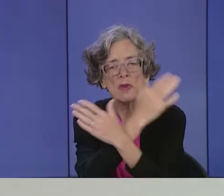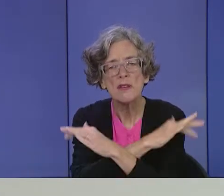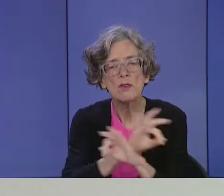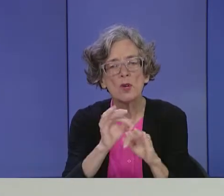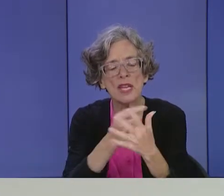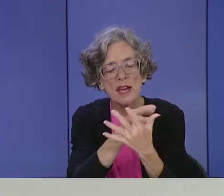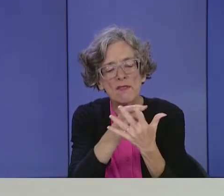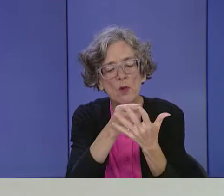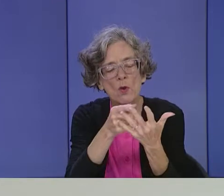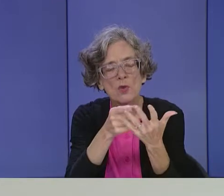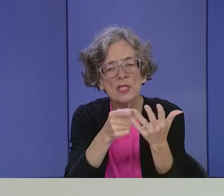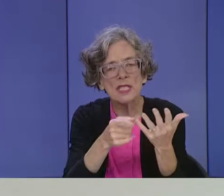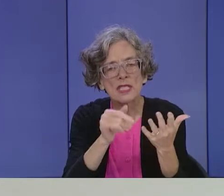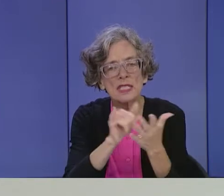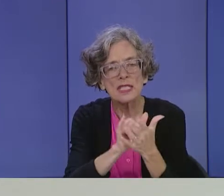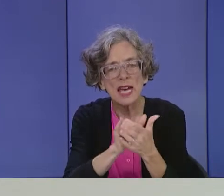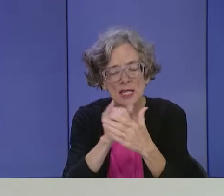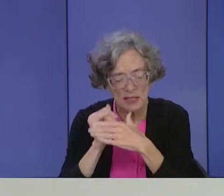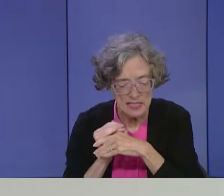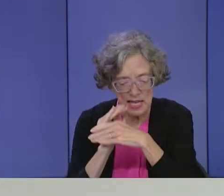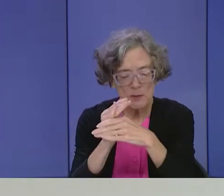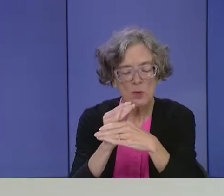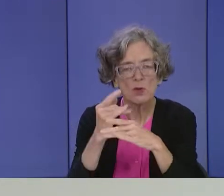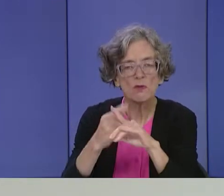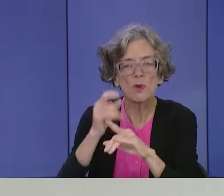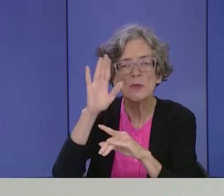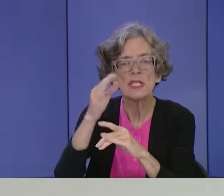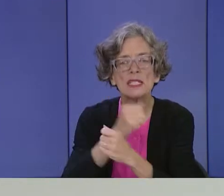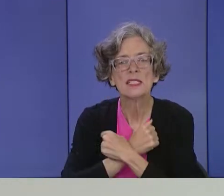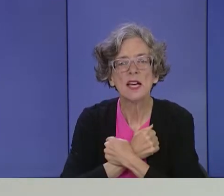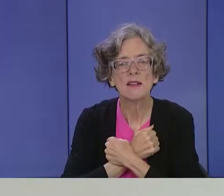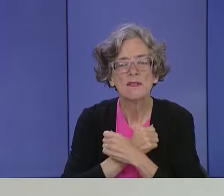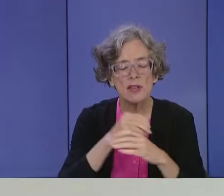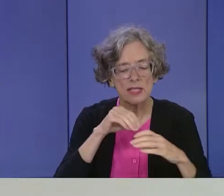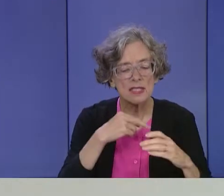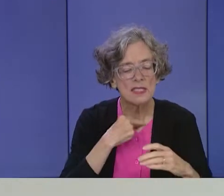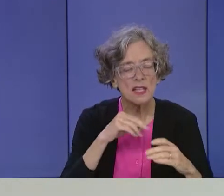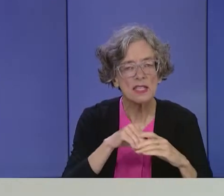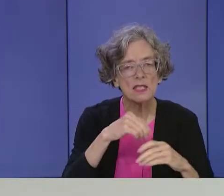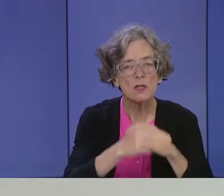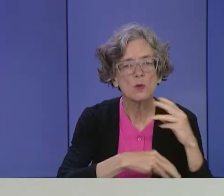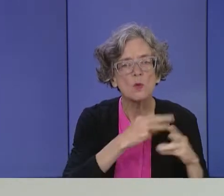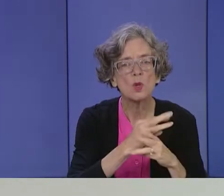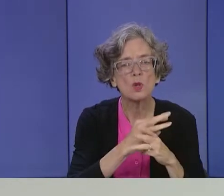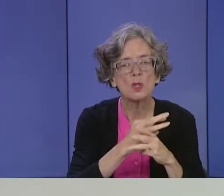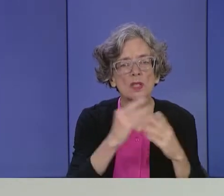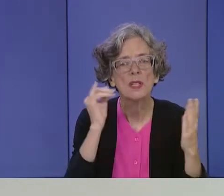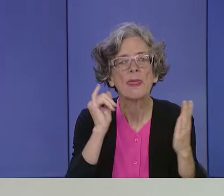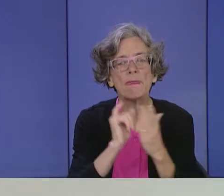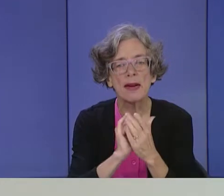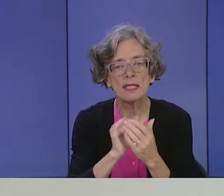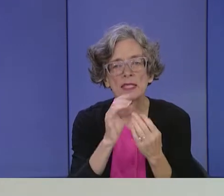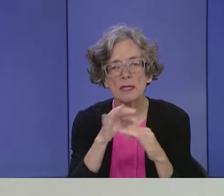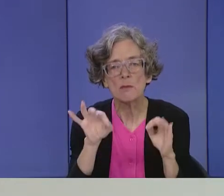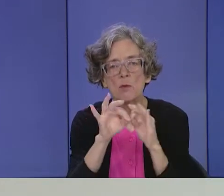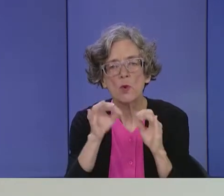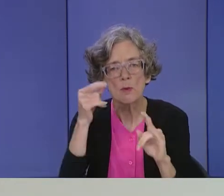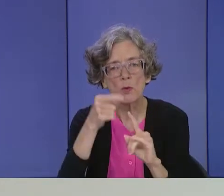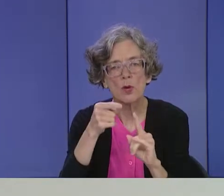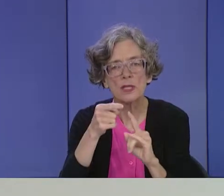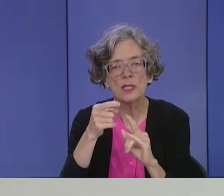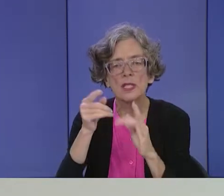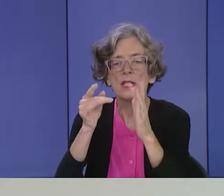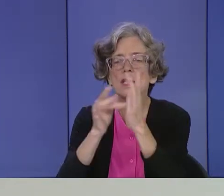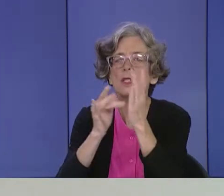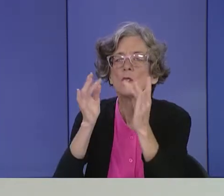things that kept you from his love in this world? That's the question. So Jesus, help